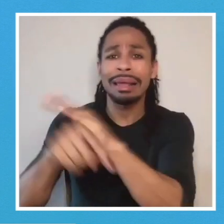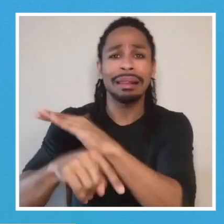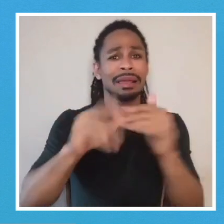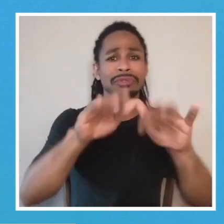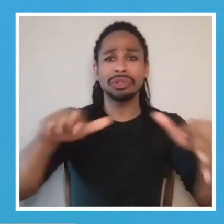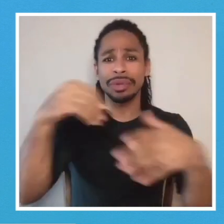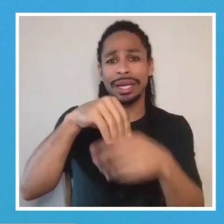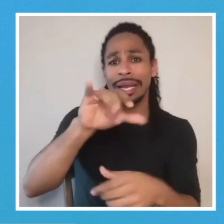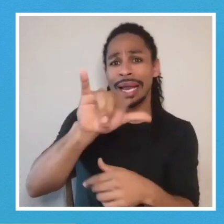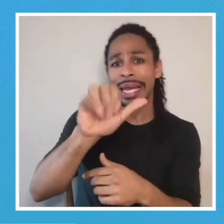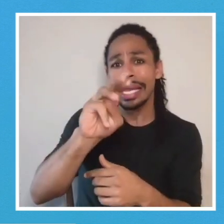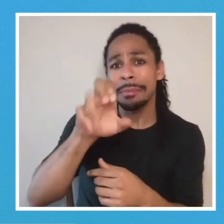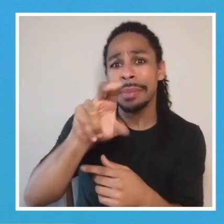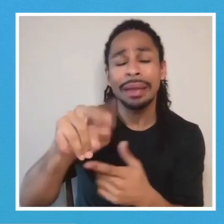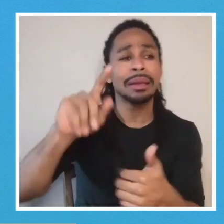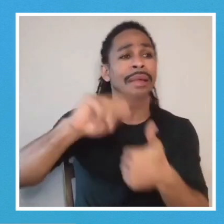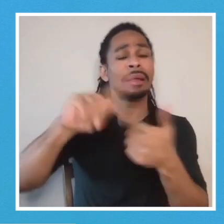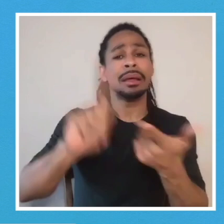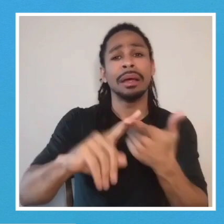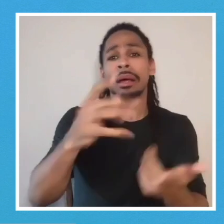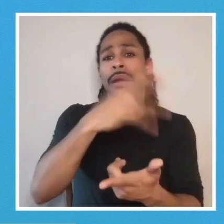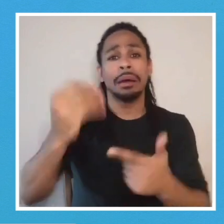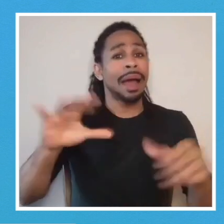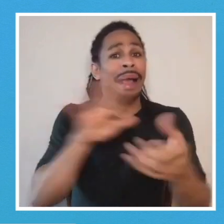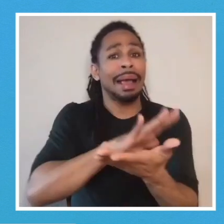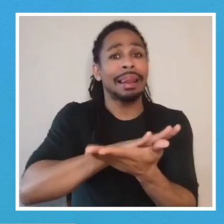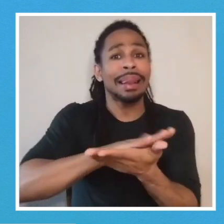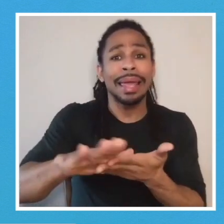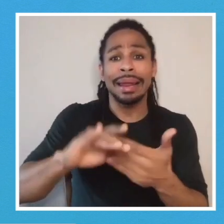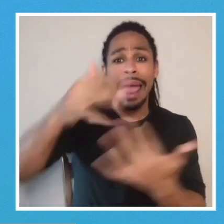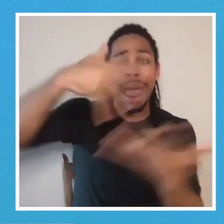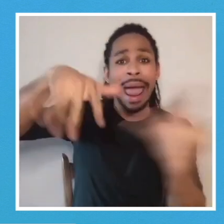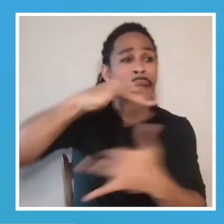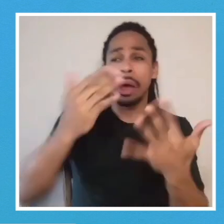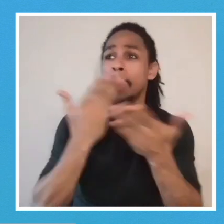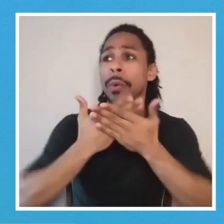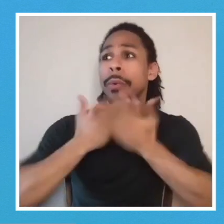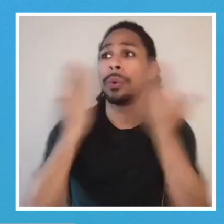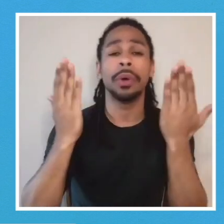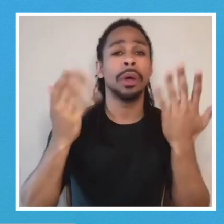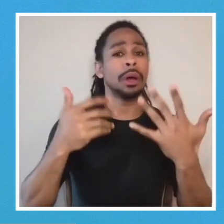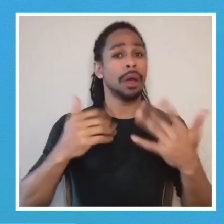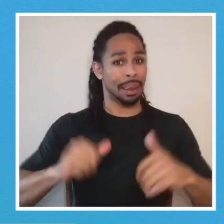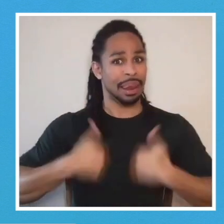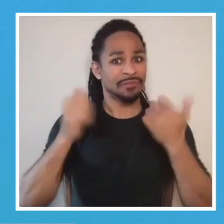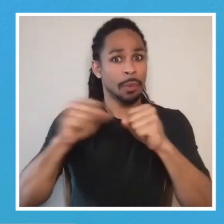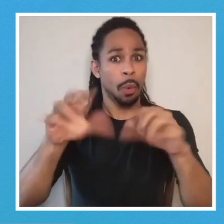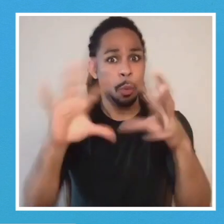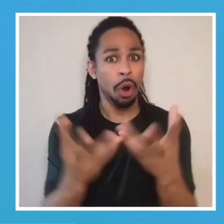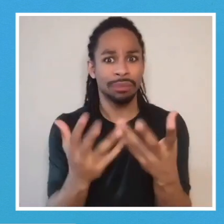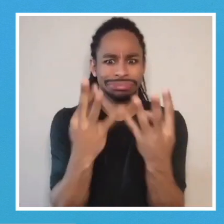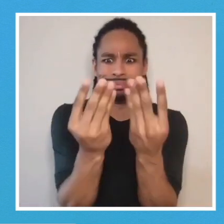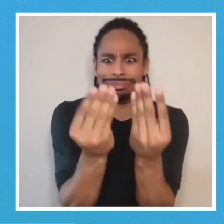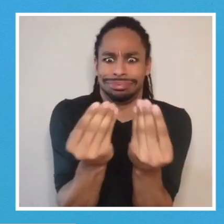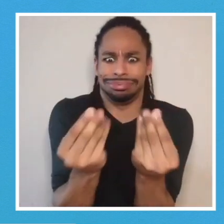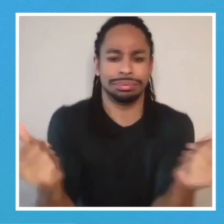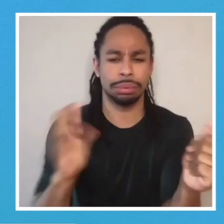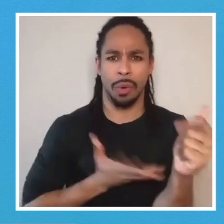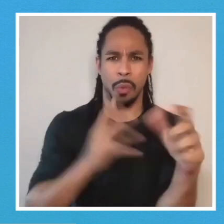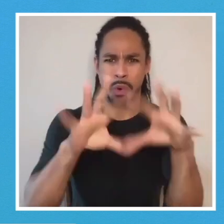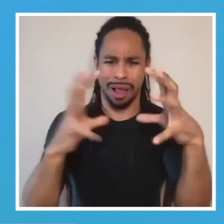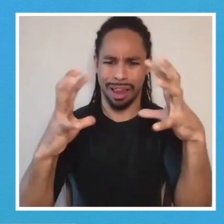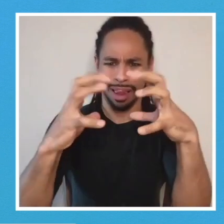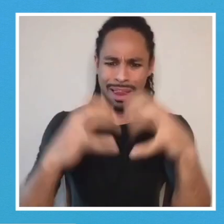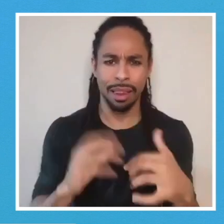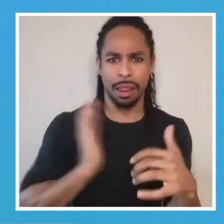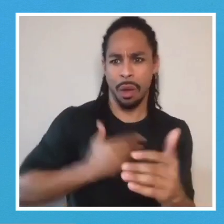of clean air, healthy eating, and a habitable world for ourselves and our descendants. We're in the midst of a